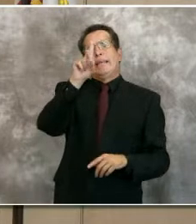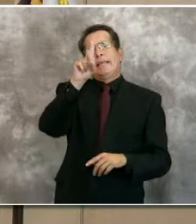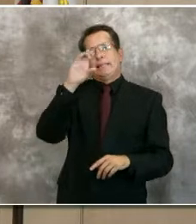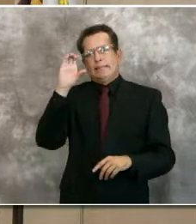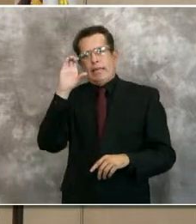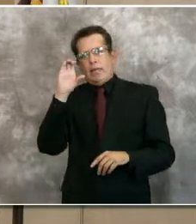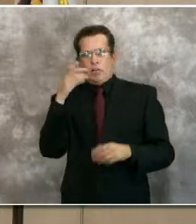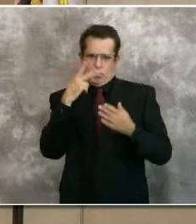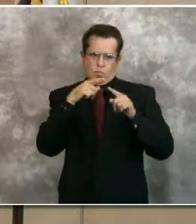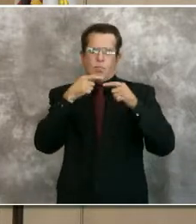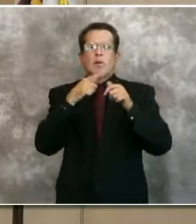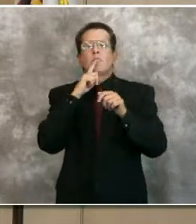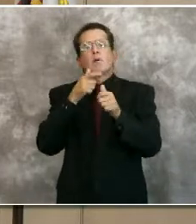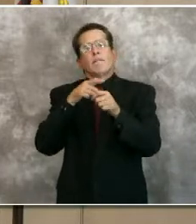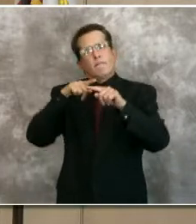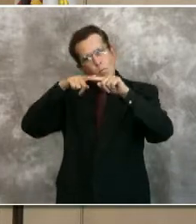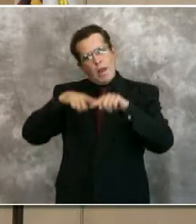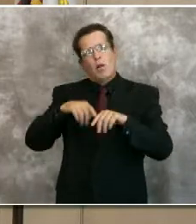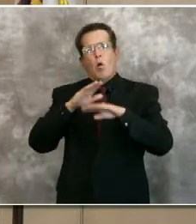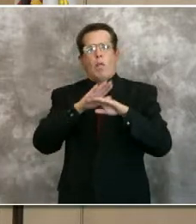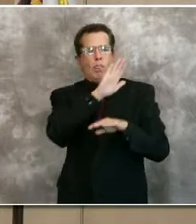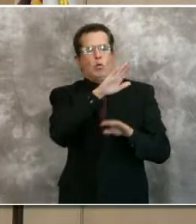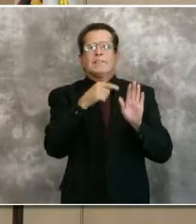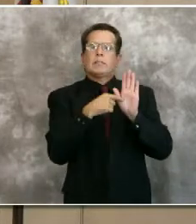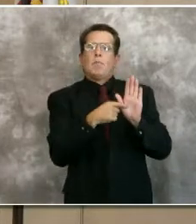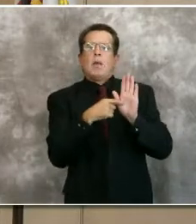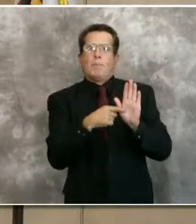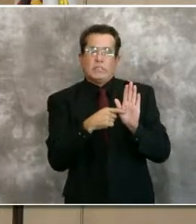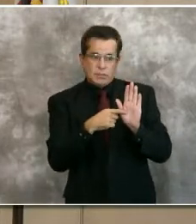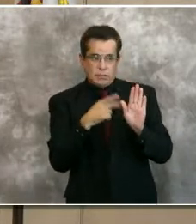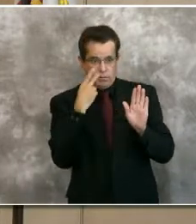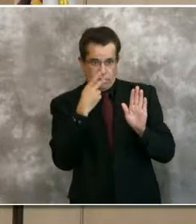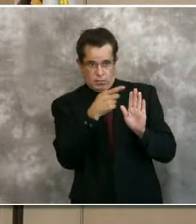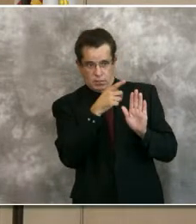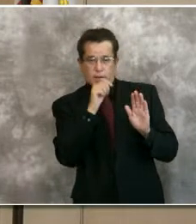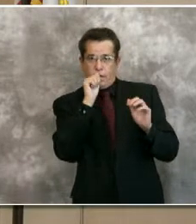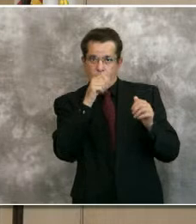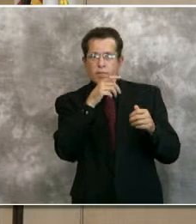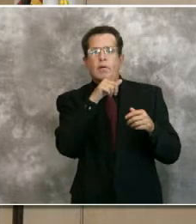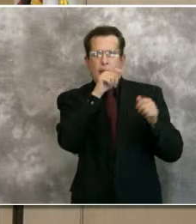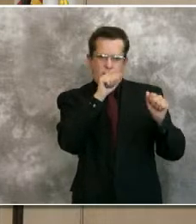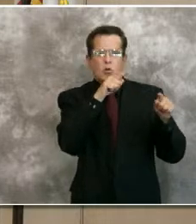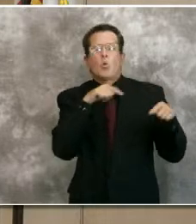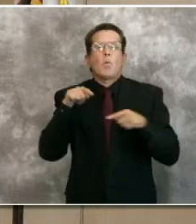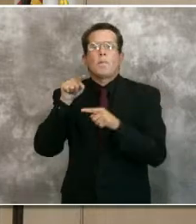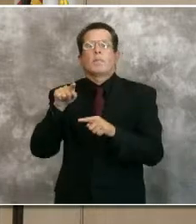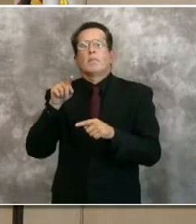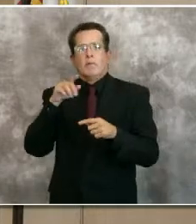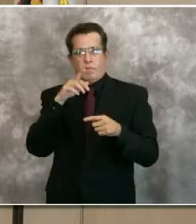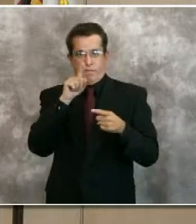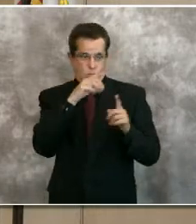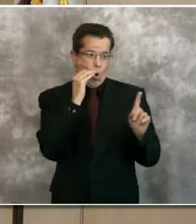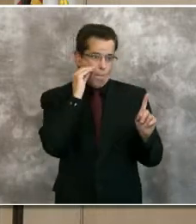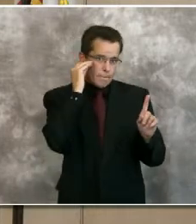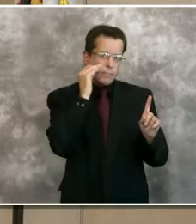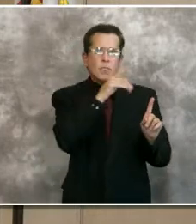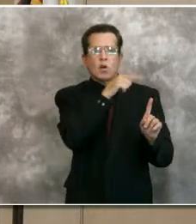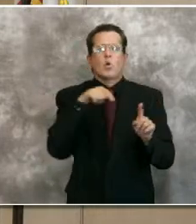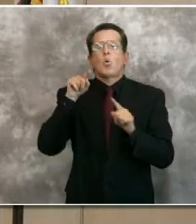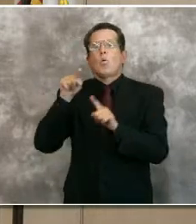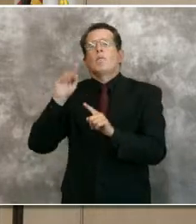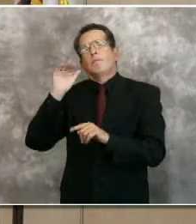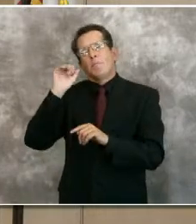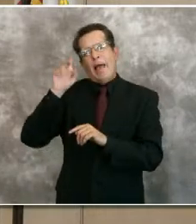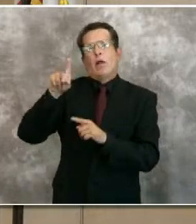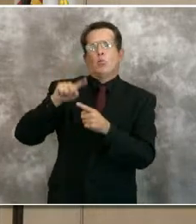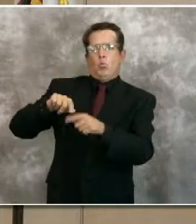the symptom-based criteria to discharge employees from home isolation before they